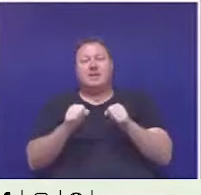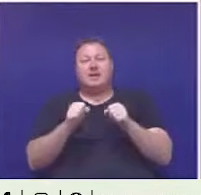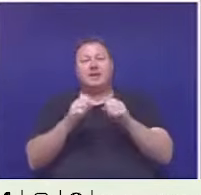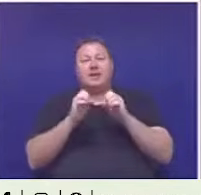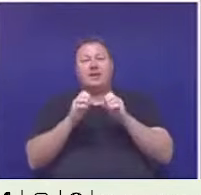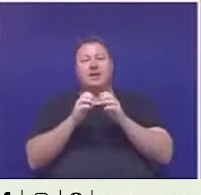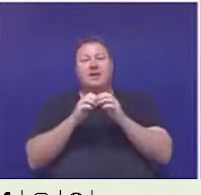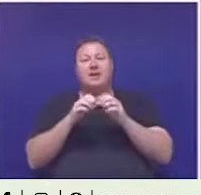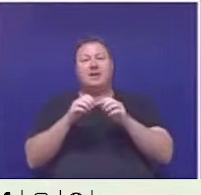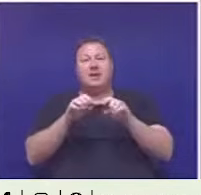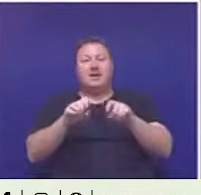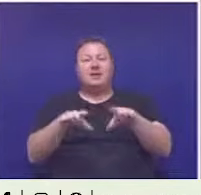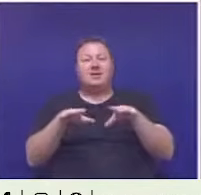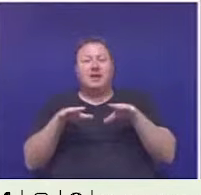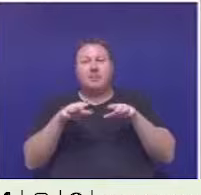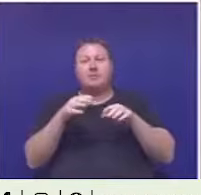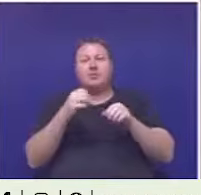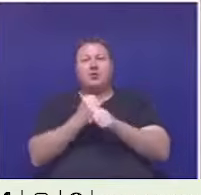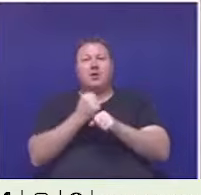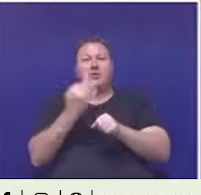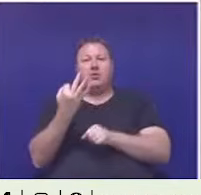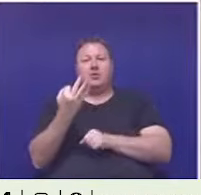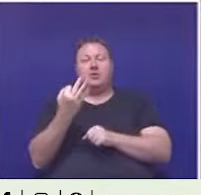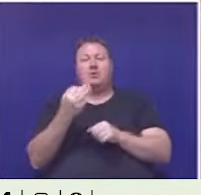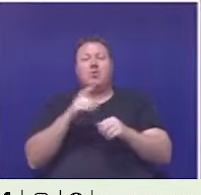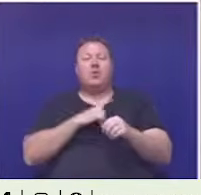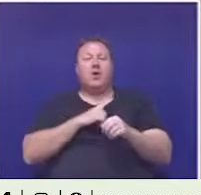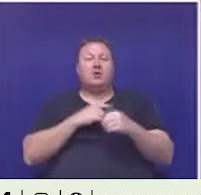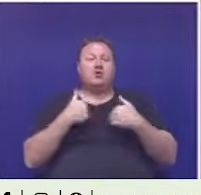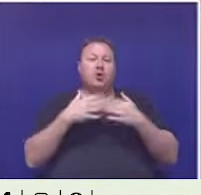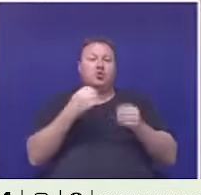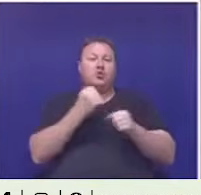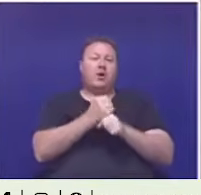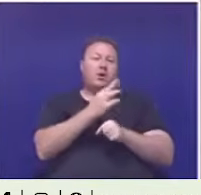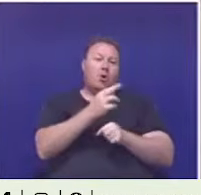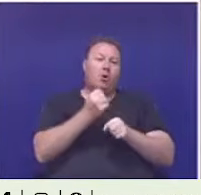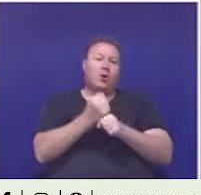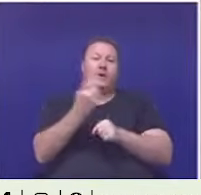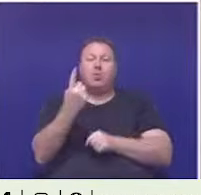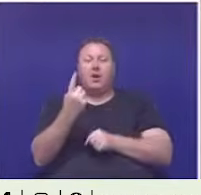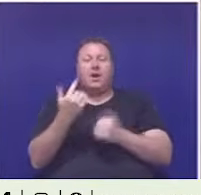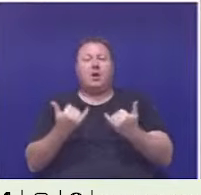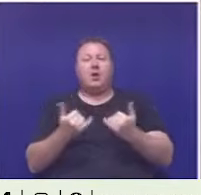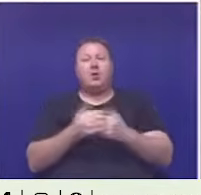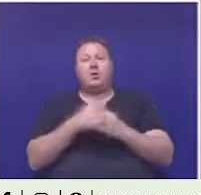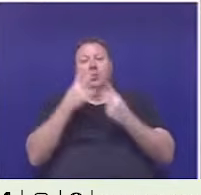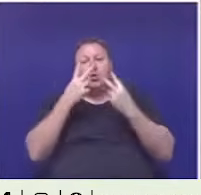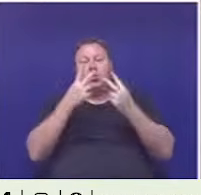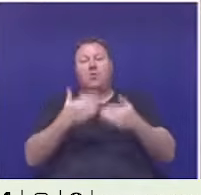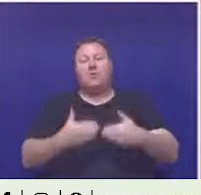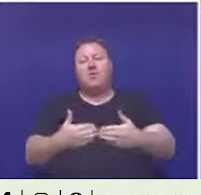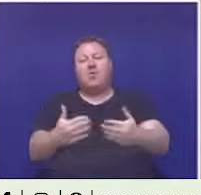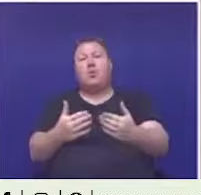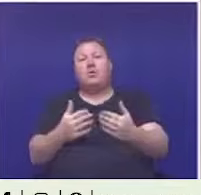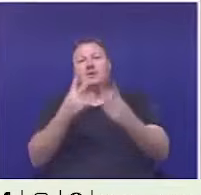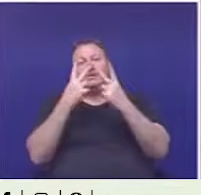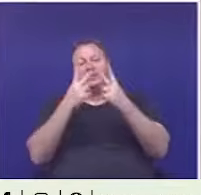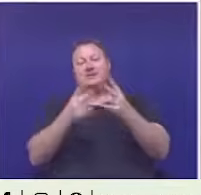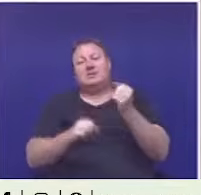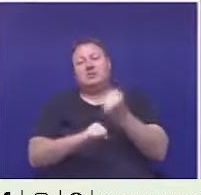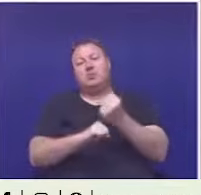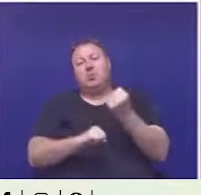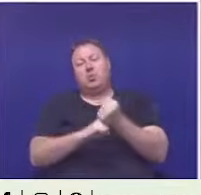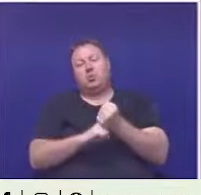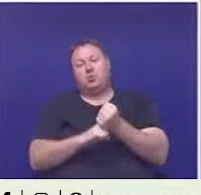because that cohort would have started grade R or grade 1 now. And I'm looking forward to seeing what this support that we